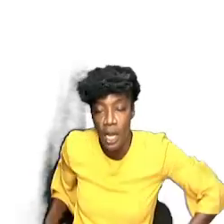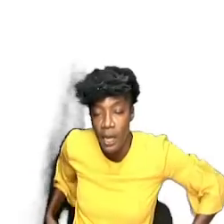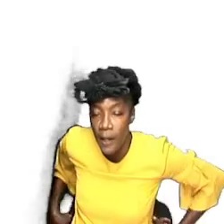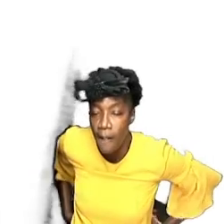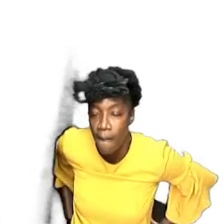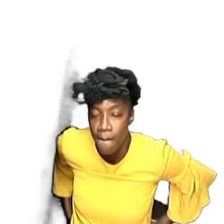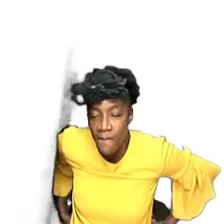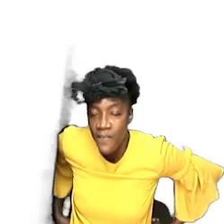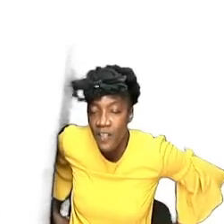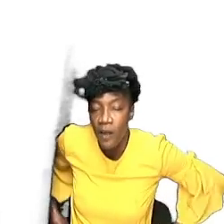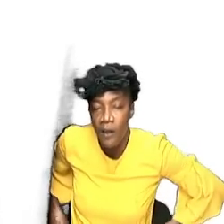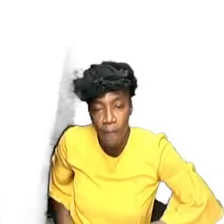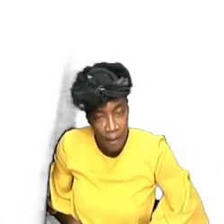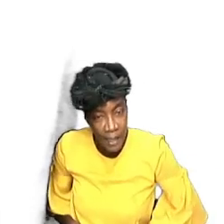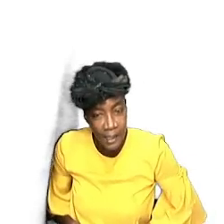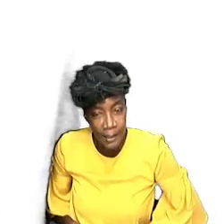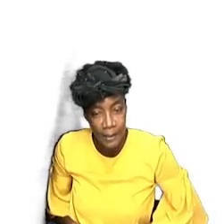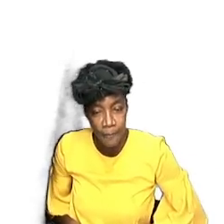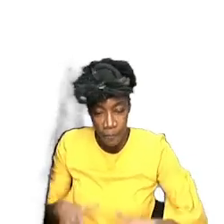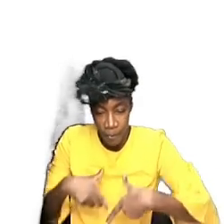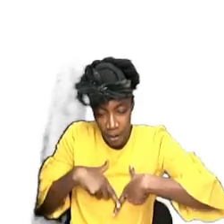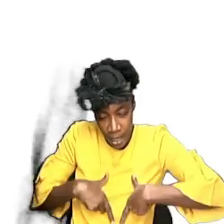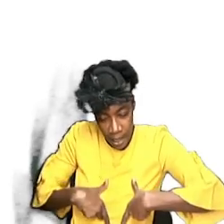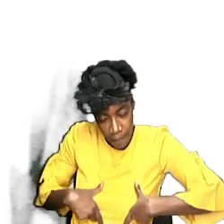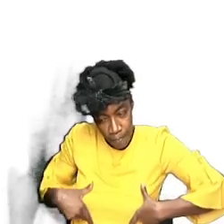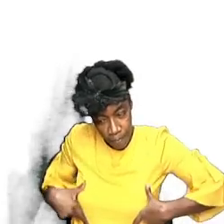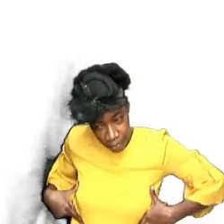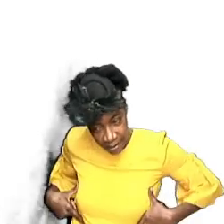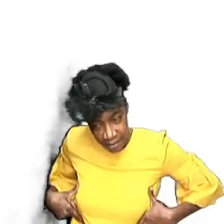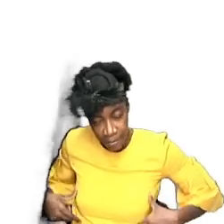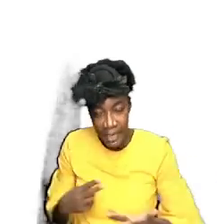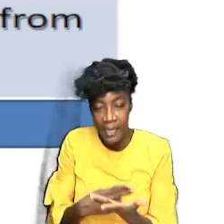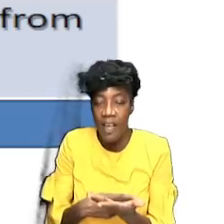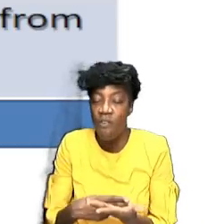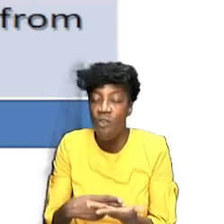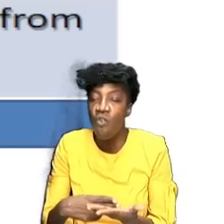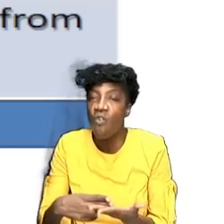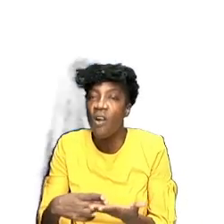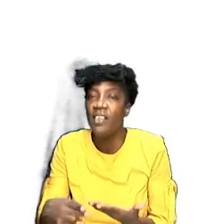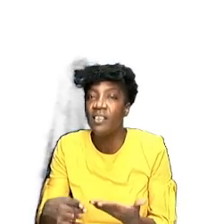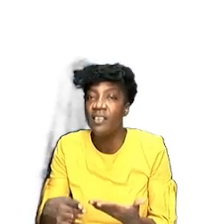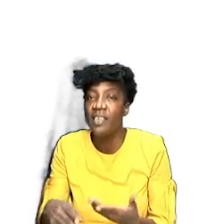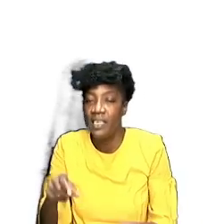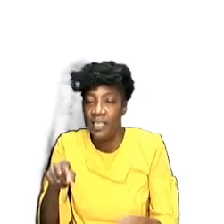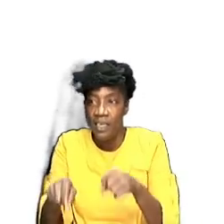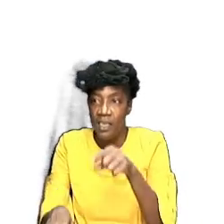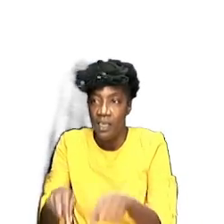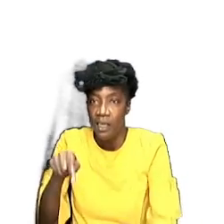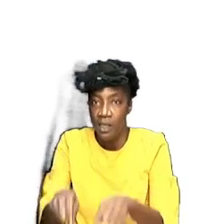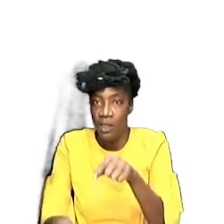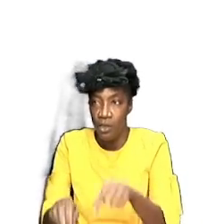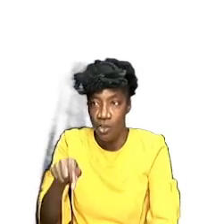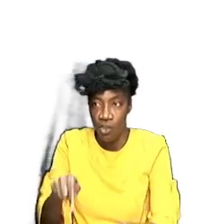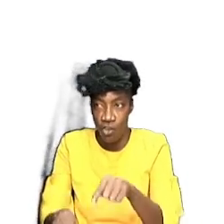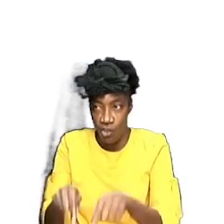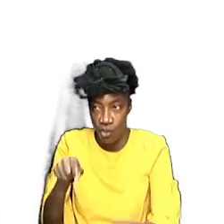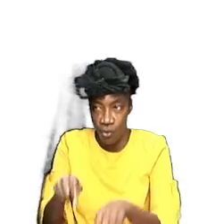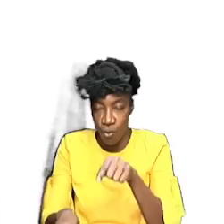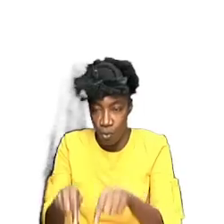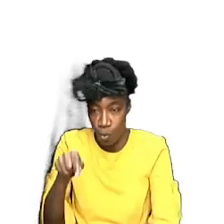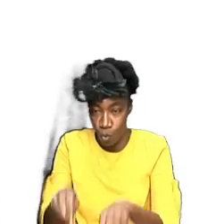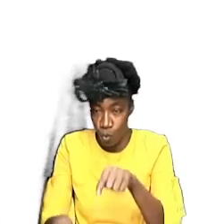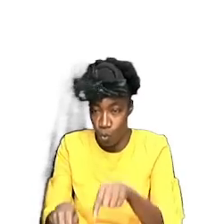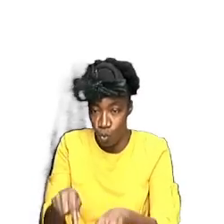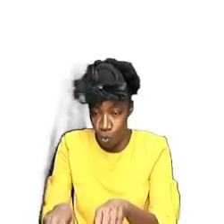going about with truth. Eh? Put on the breastplate of righteousness. Then he goes to say, your shoes shod with the preparation of the gospel